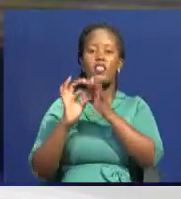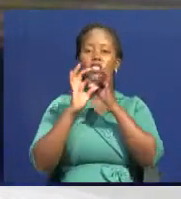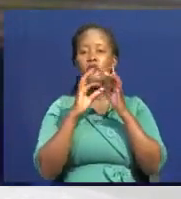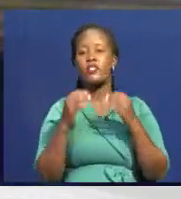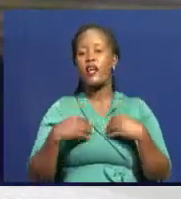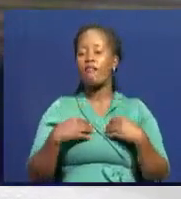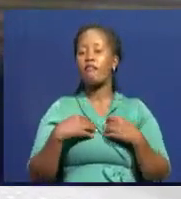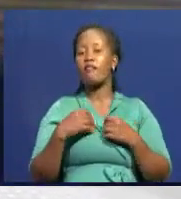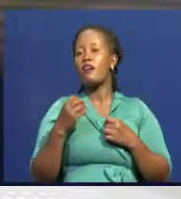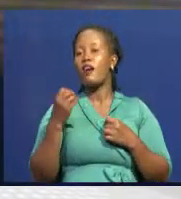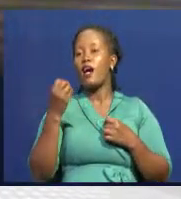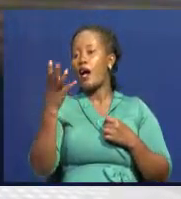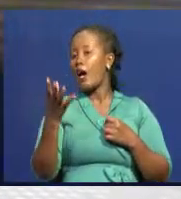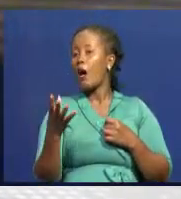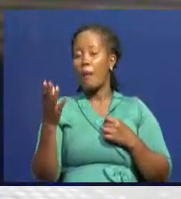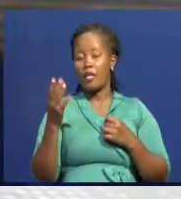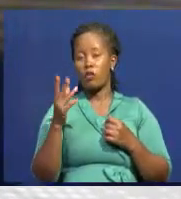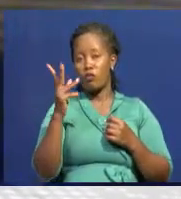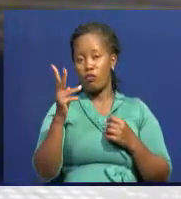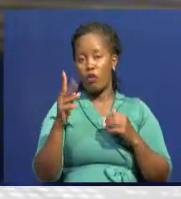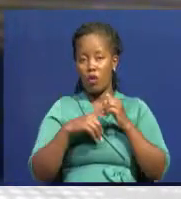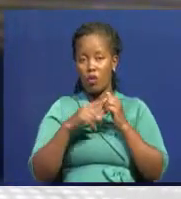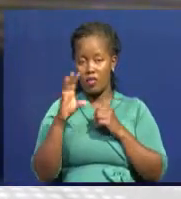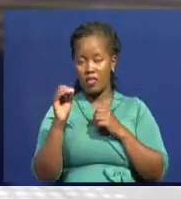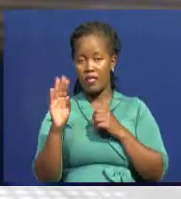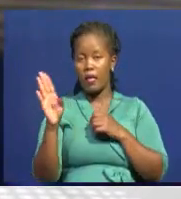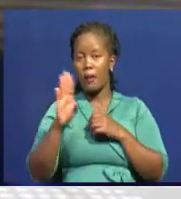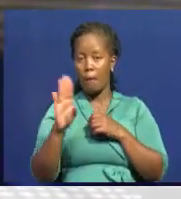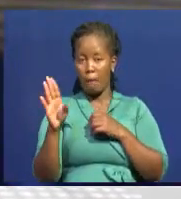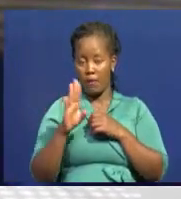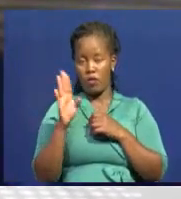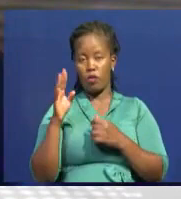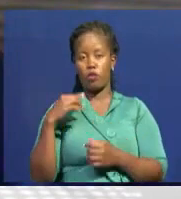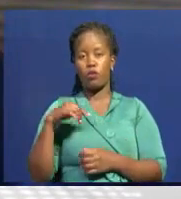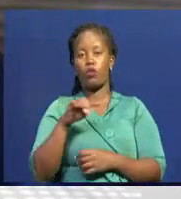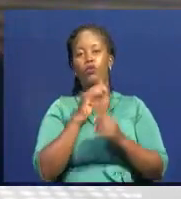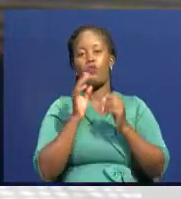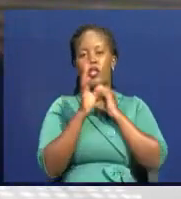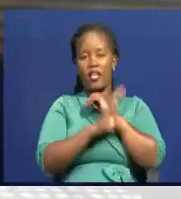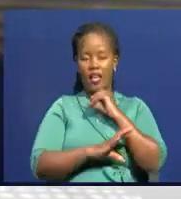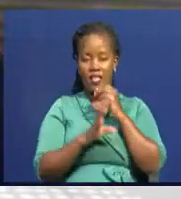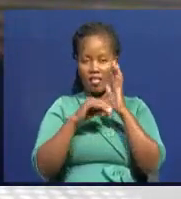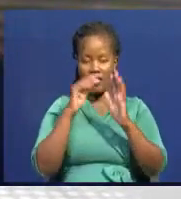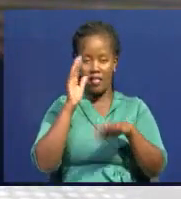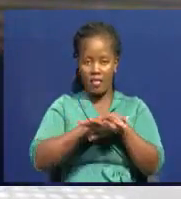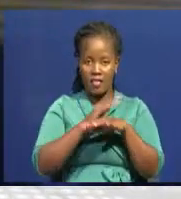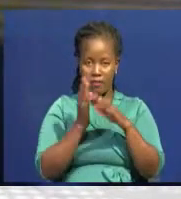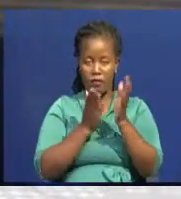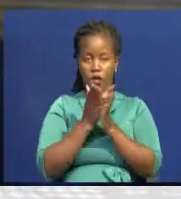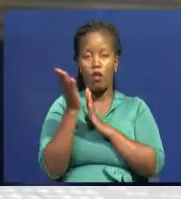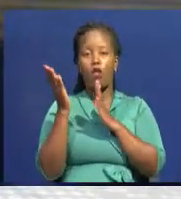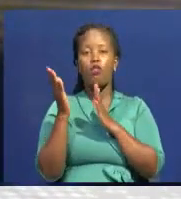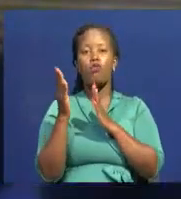the 460 billion shillings would the country receive in terms of dollars to,